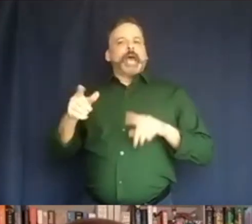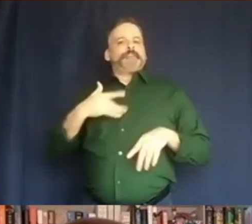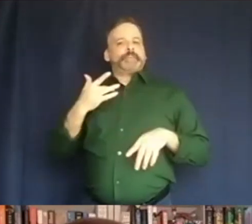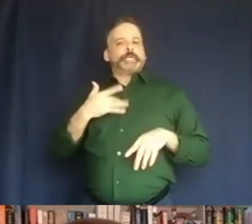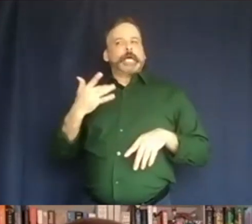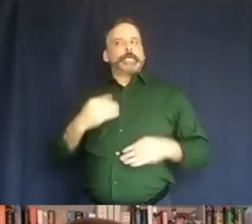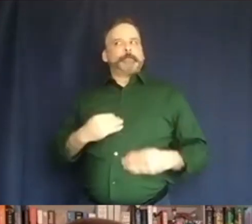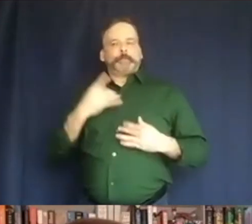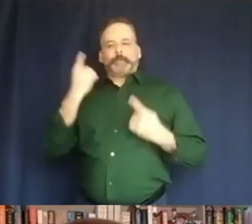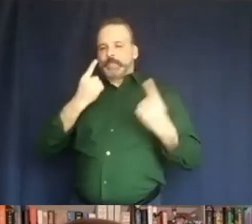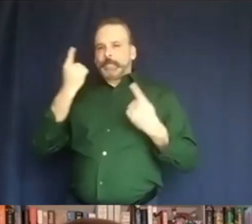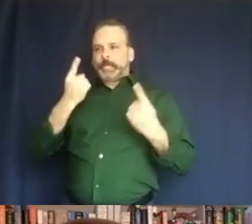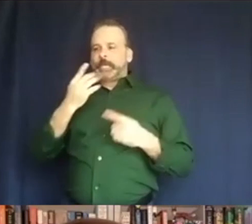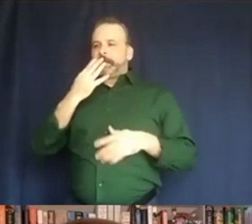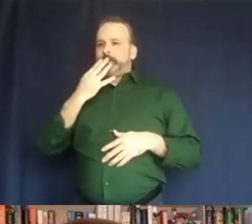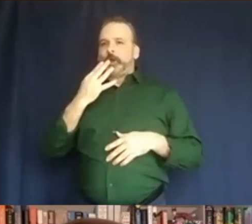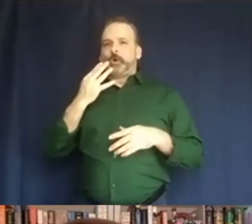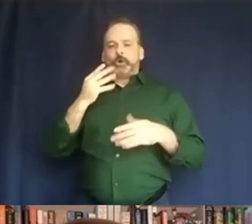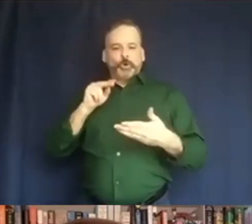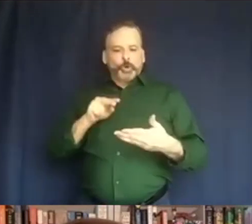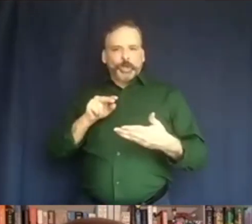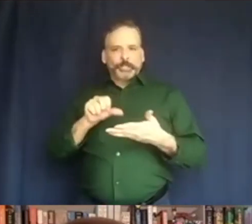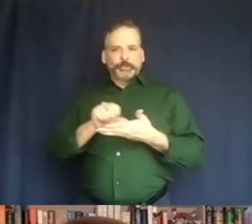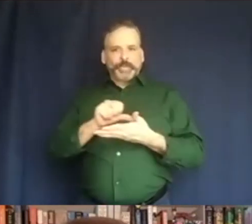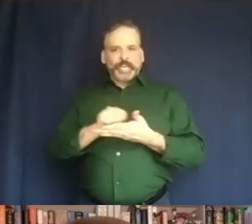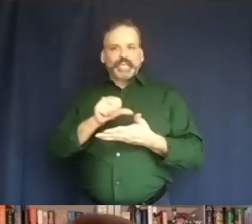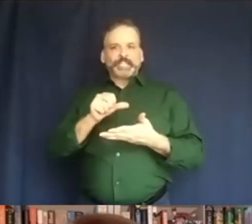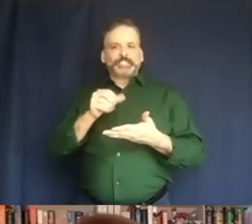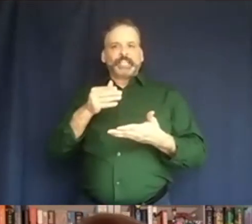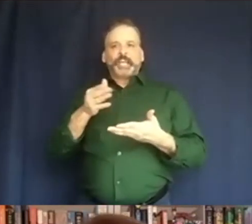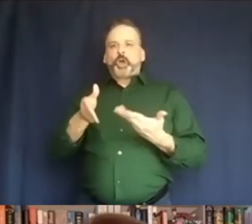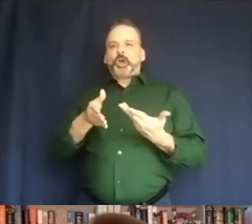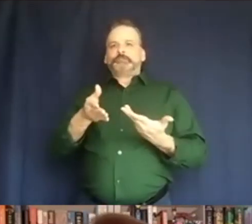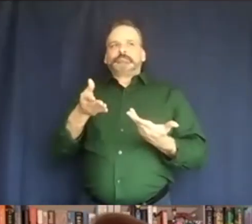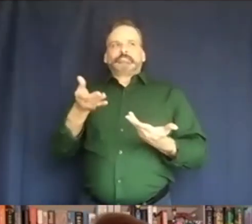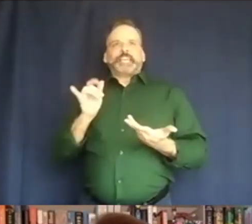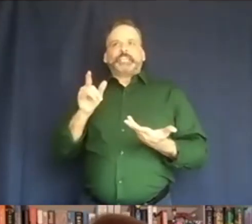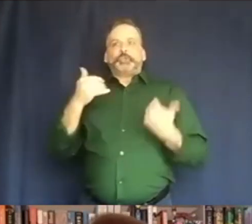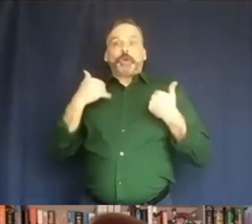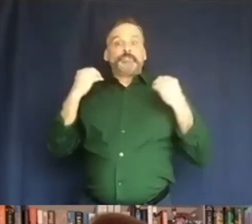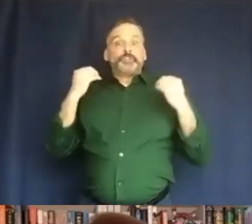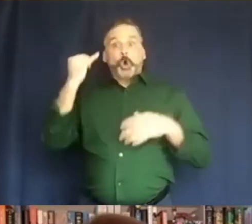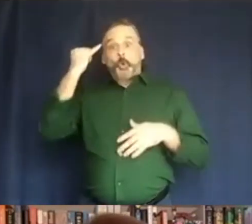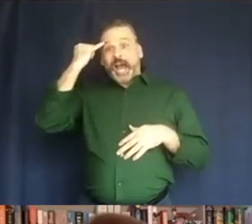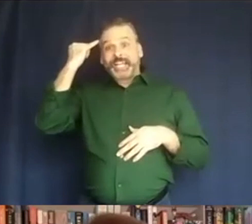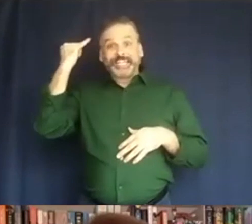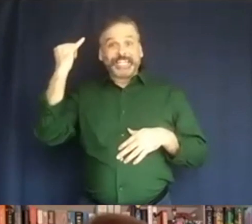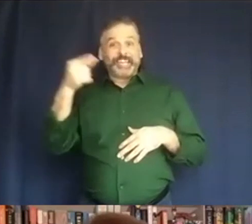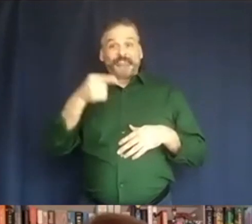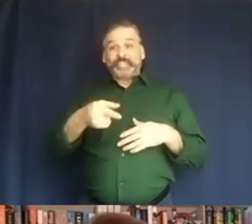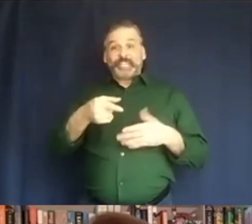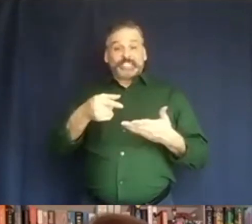think too of like going to the page, and it's almost like prayer. Like you have no idea whether that thing will actually manifest into something. You know, you